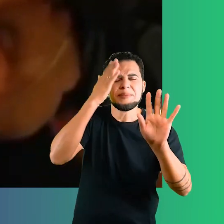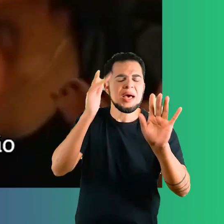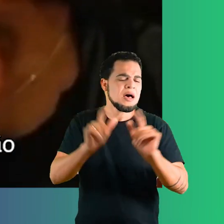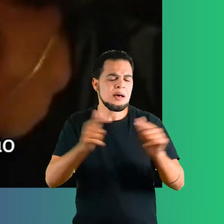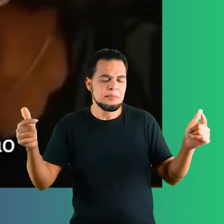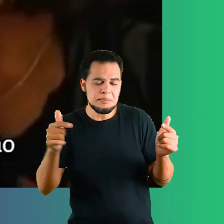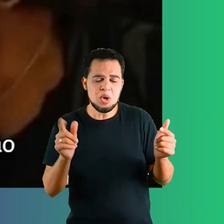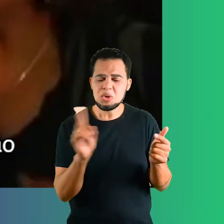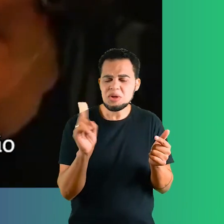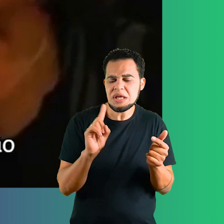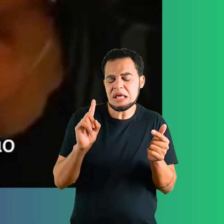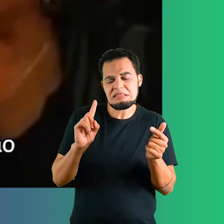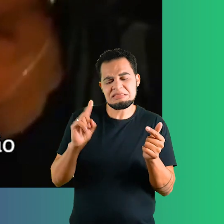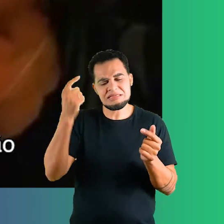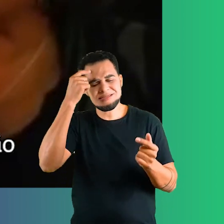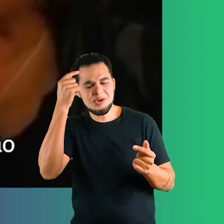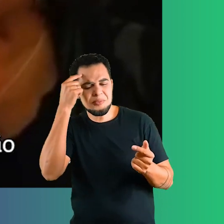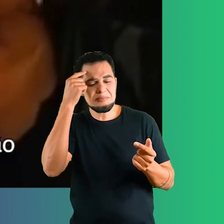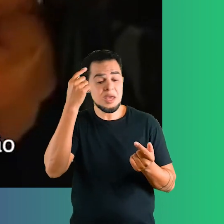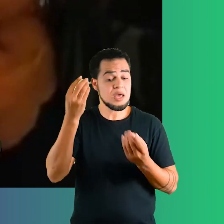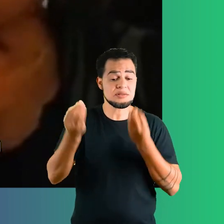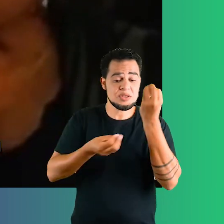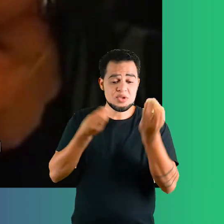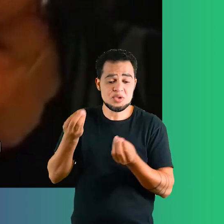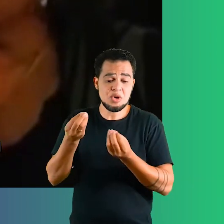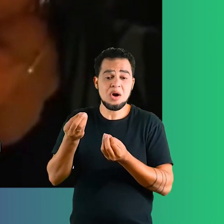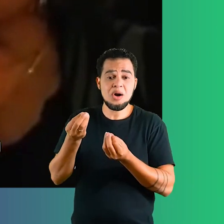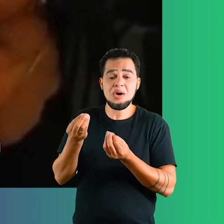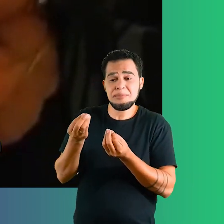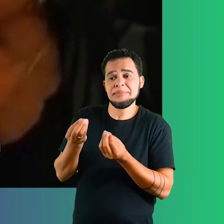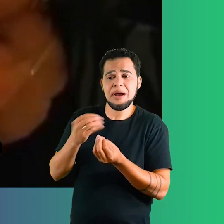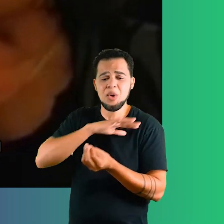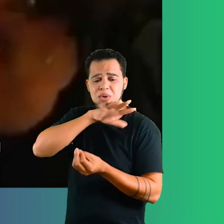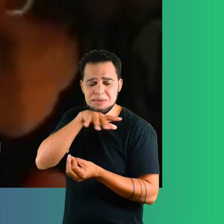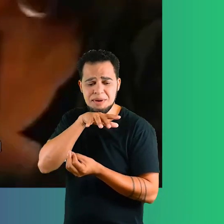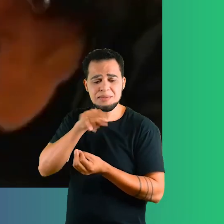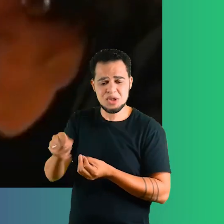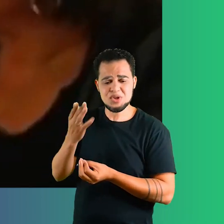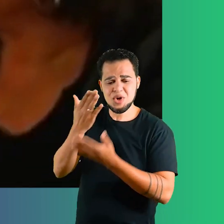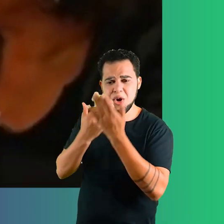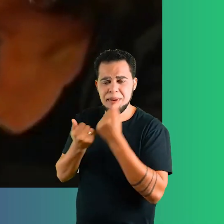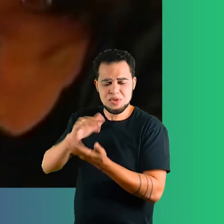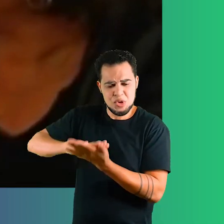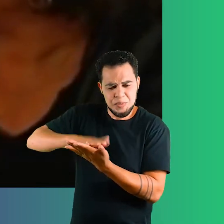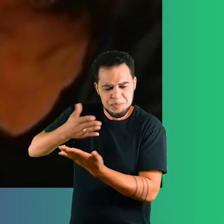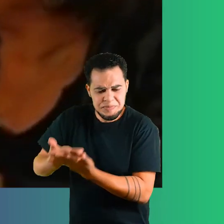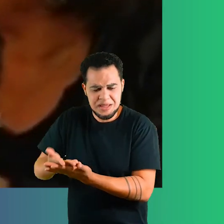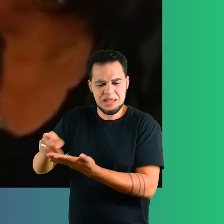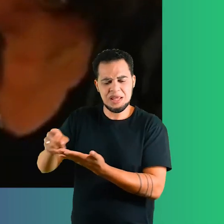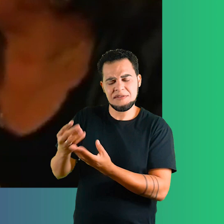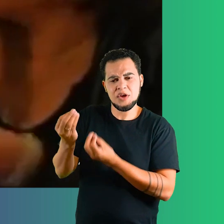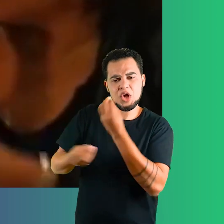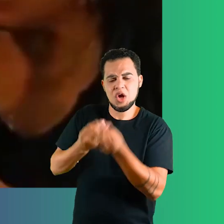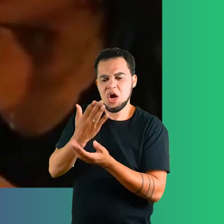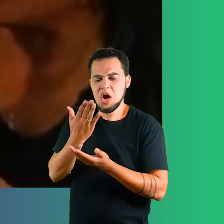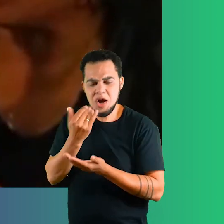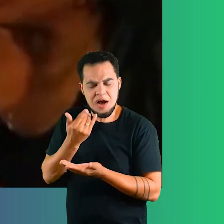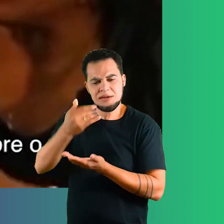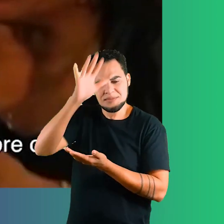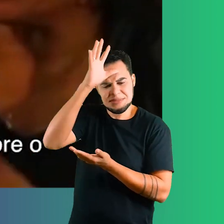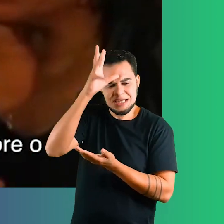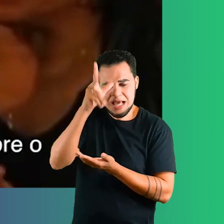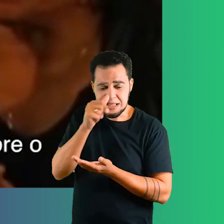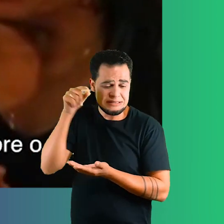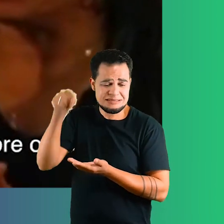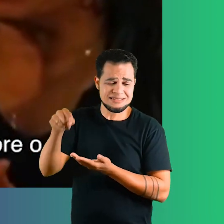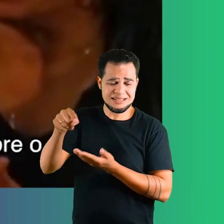people don't think about the fact that they're eating animals. When they, you know, eat a steak or eat a chicken, most people